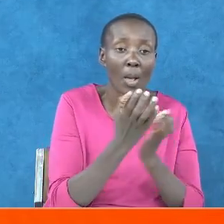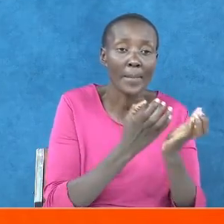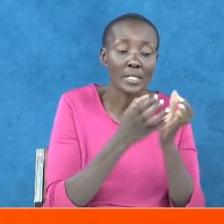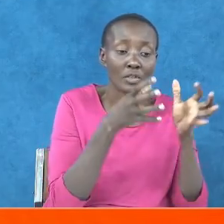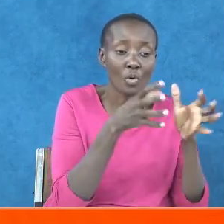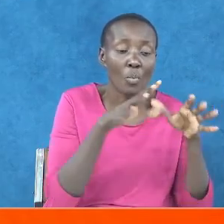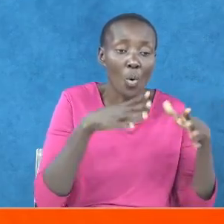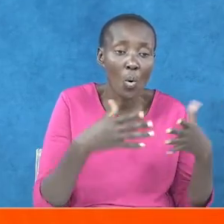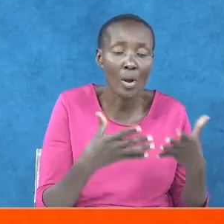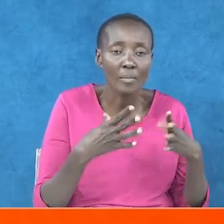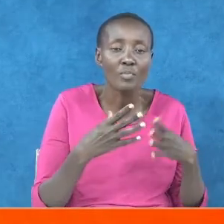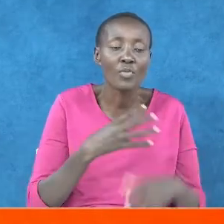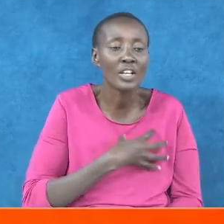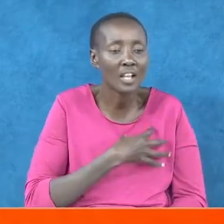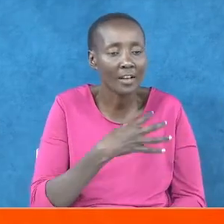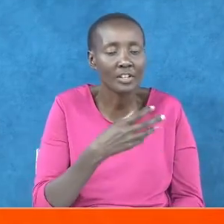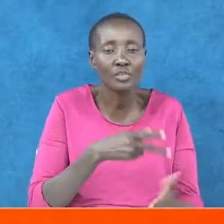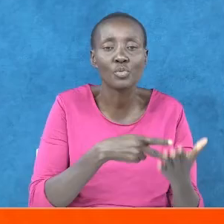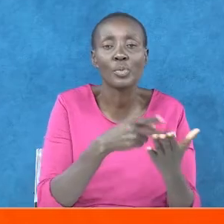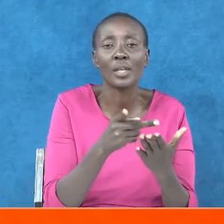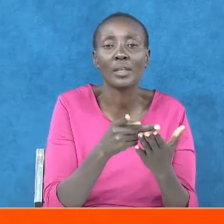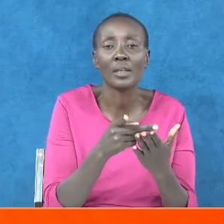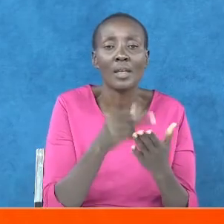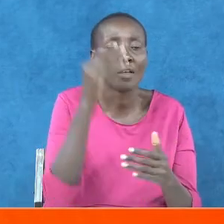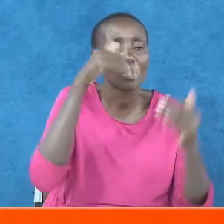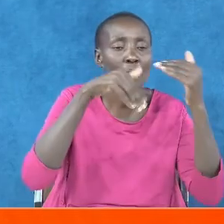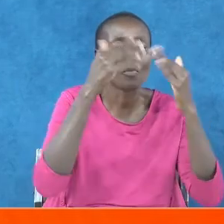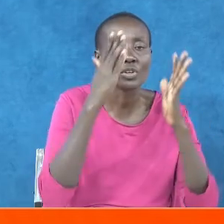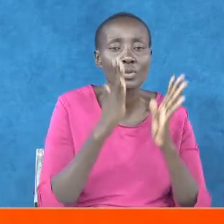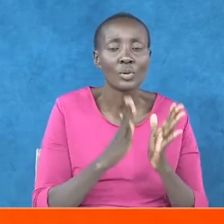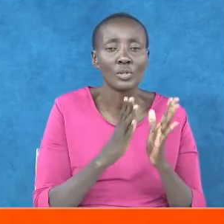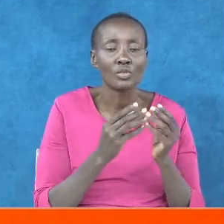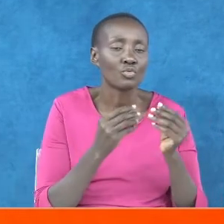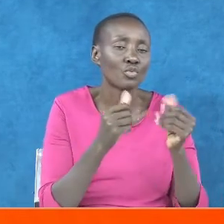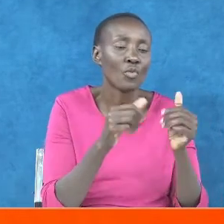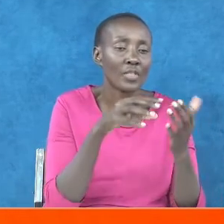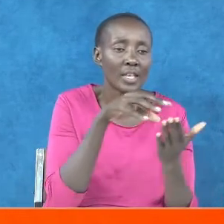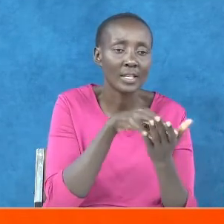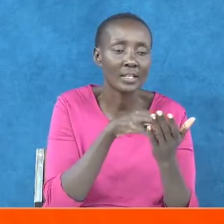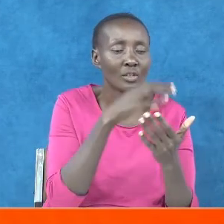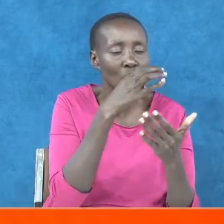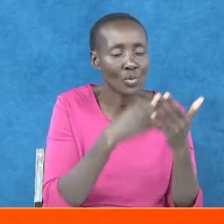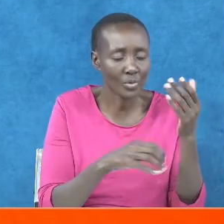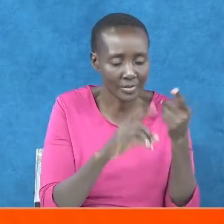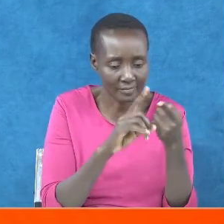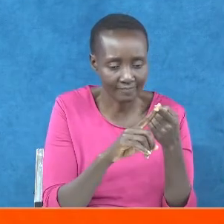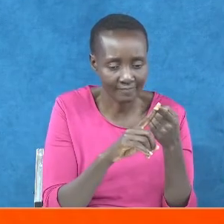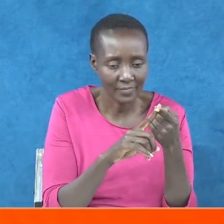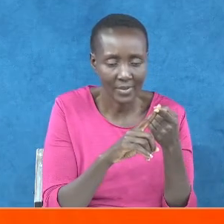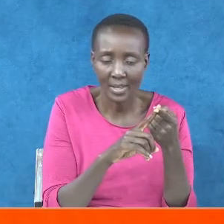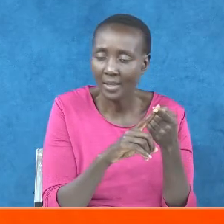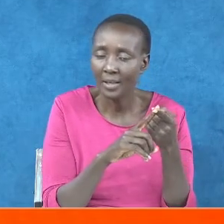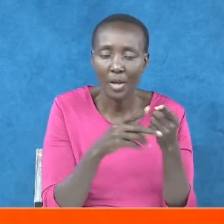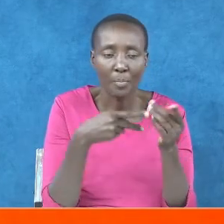or people who have the money to pay arbitrators to resolve the cases. So cost is one thing, and not everyone can afford